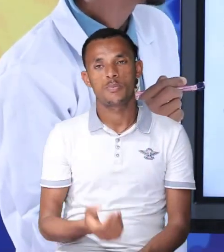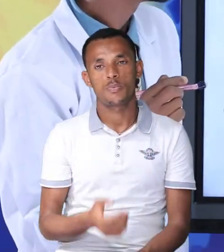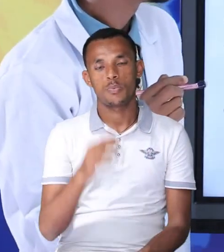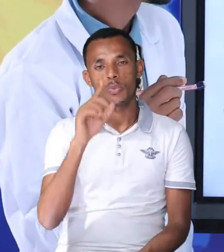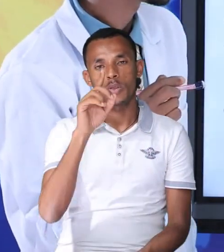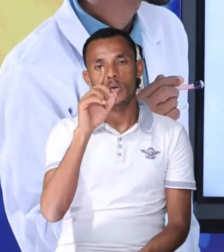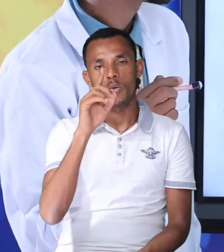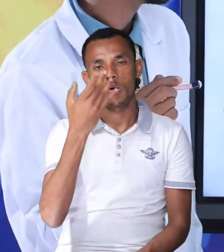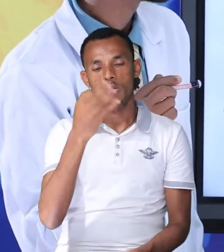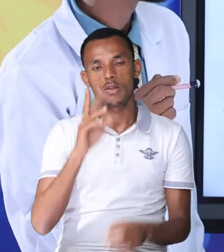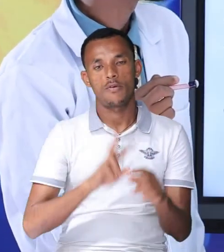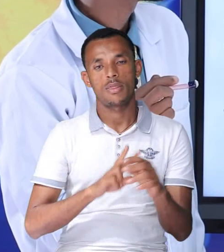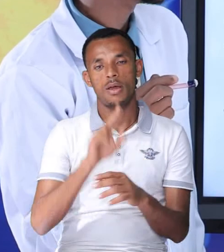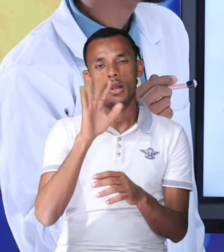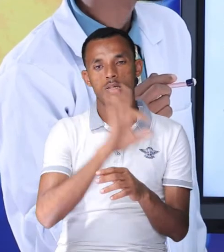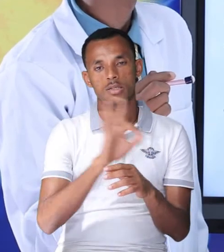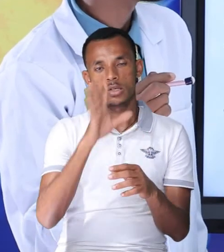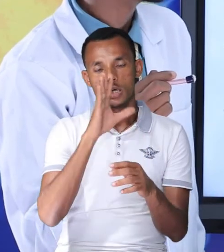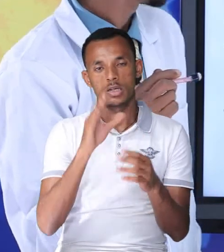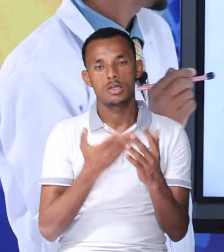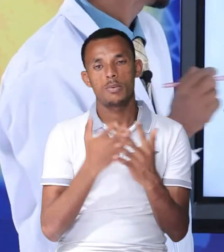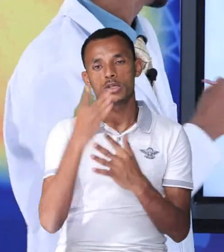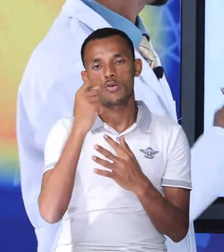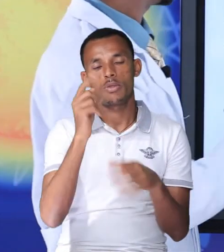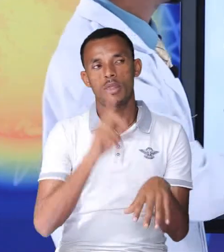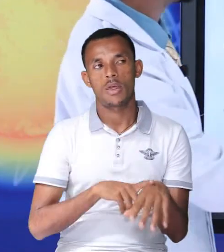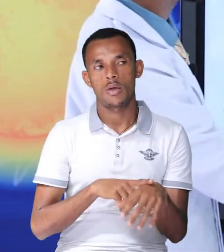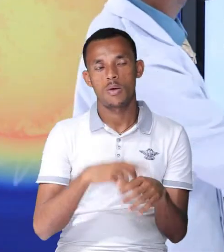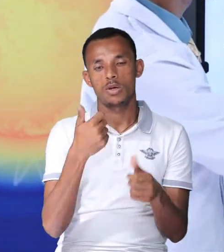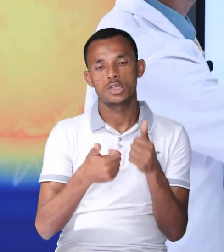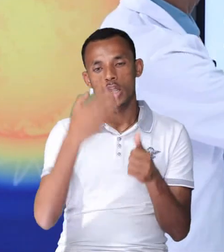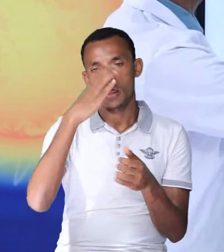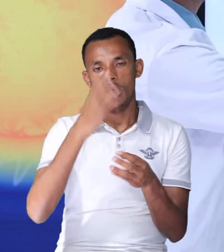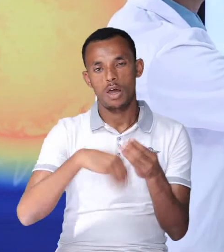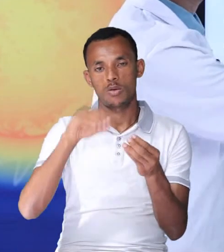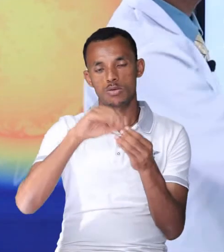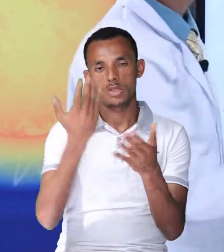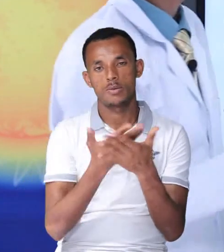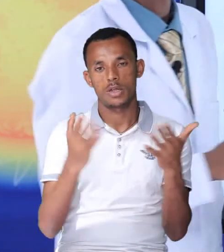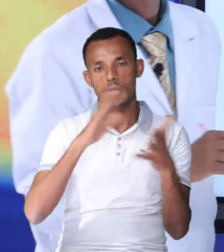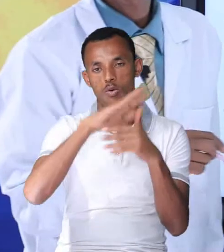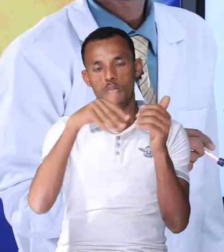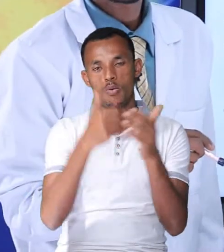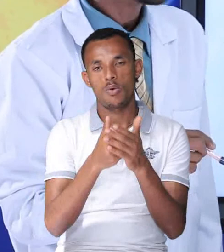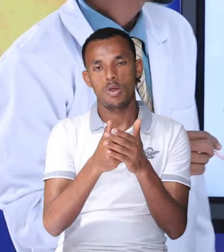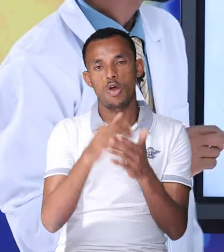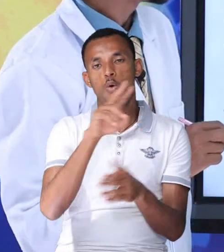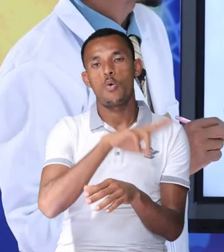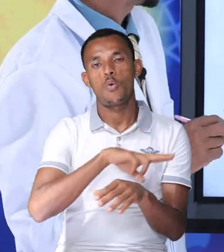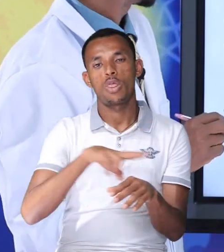1 on the vertical axis, and the passage of time during which heat is added to the substance is on the